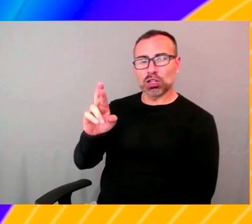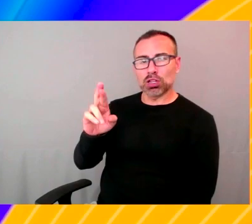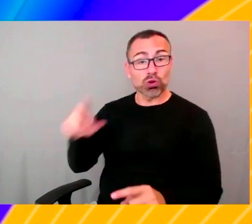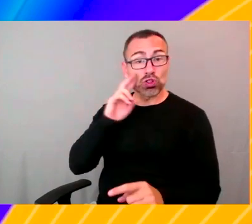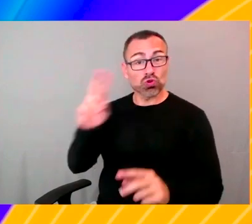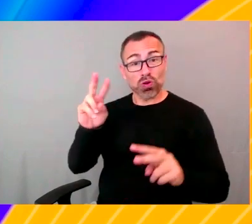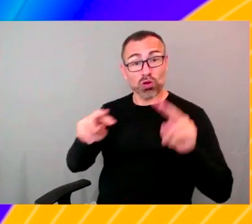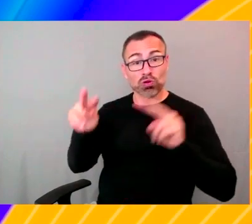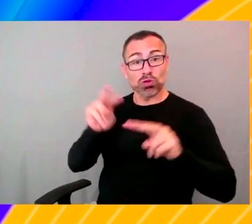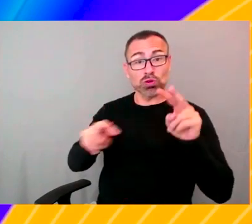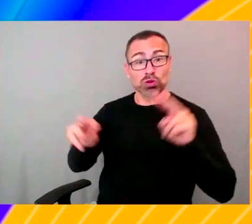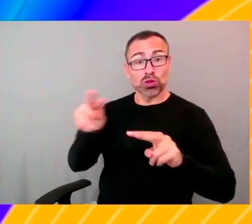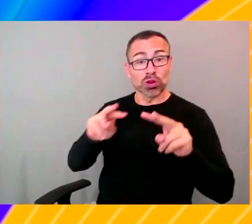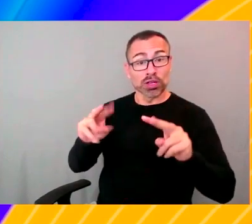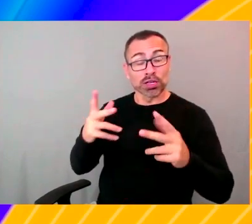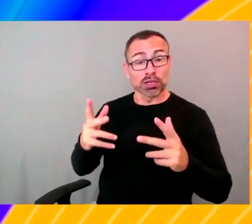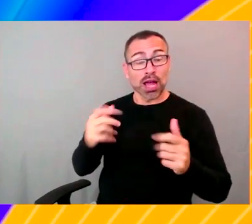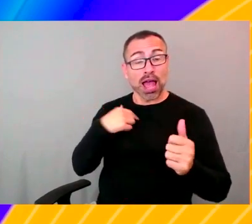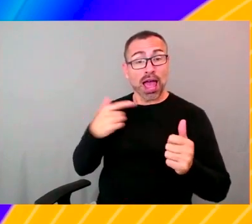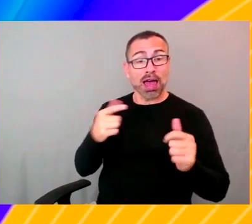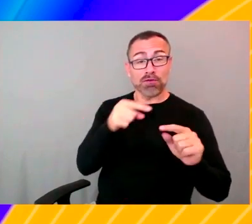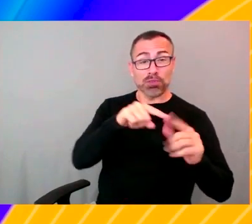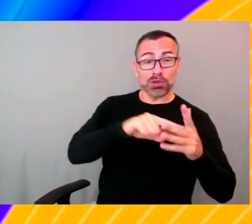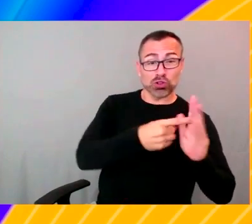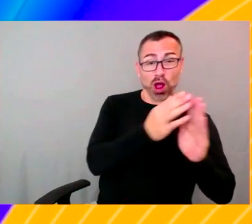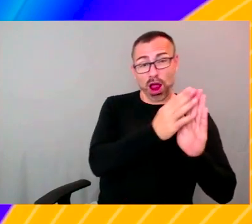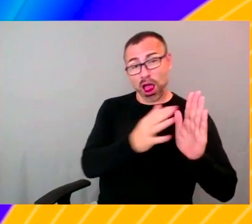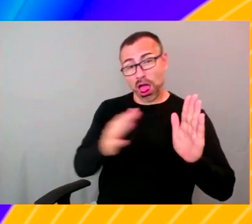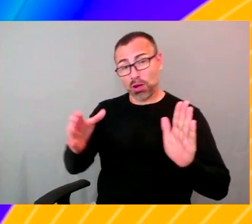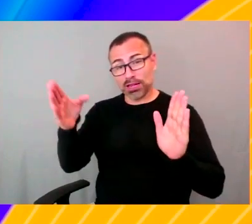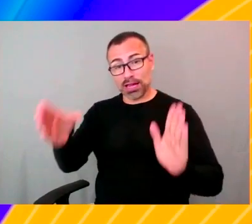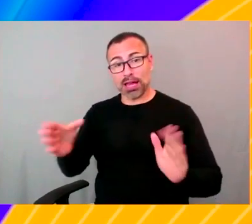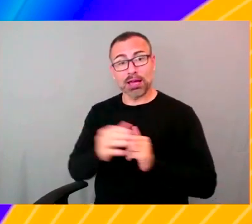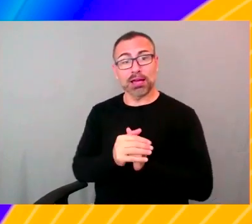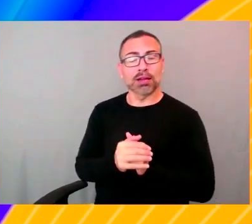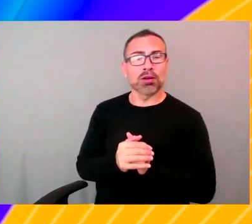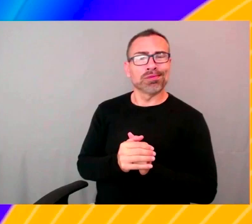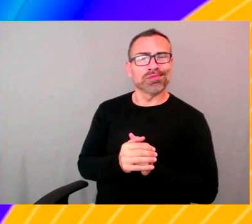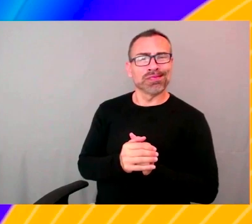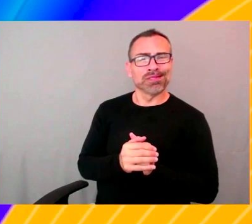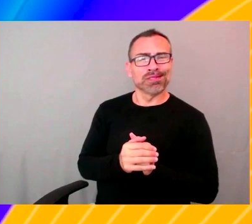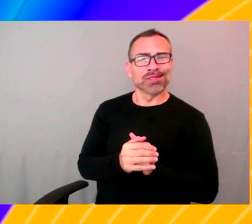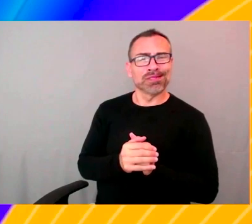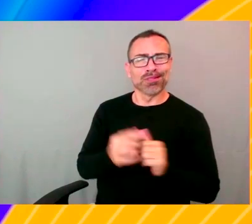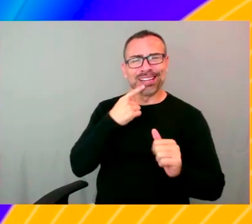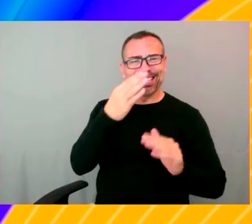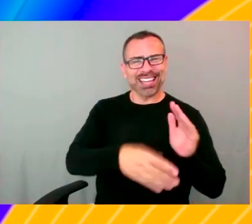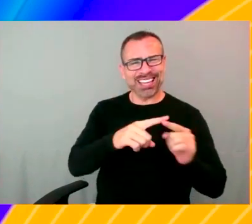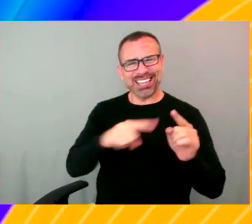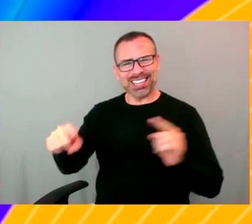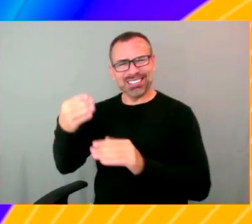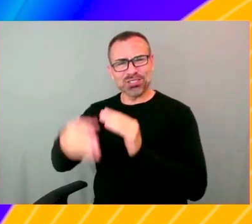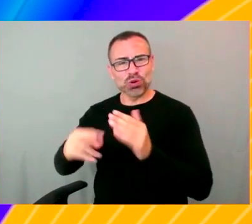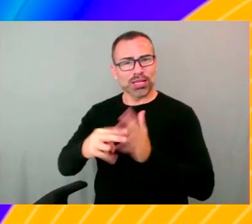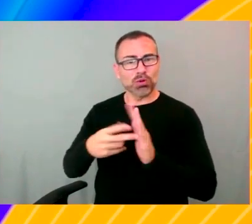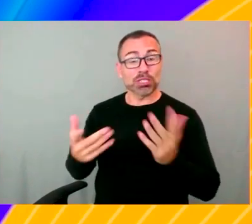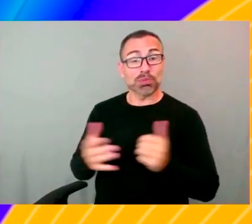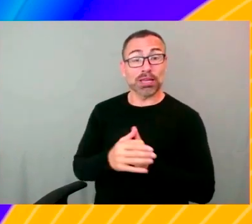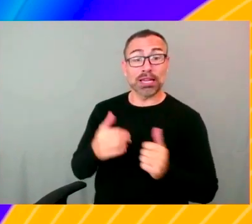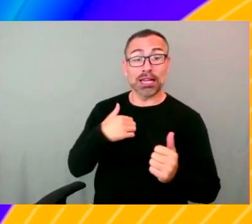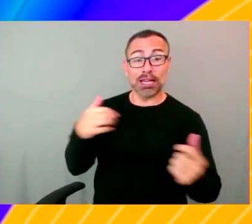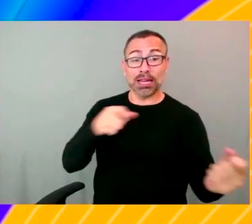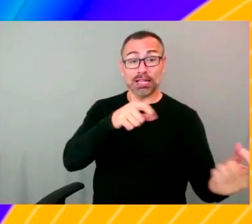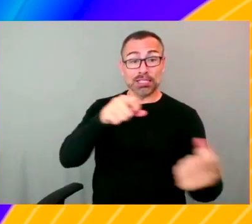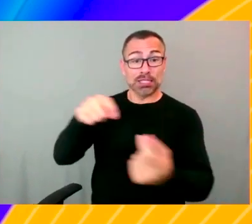by end-to-end, I mean it comes with a set of wireless sensors. So these are the sensors which are attached to the equipment.